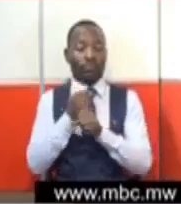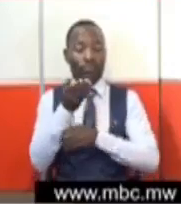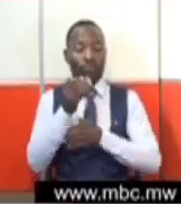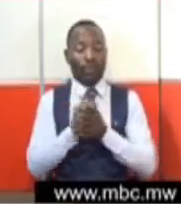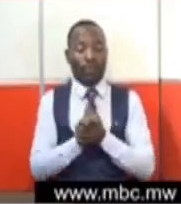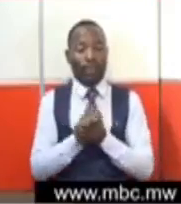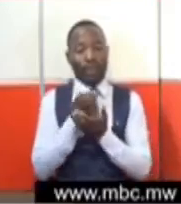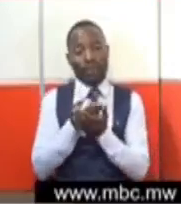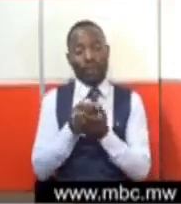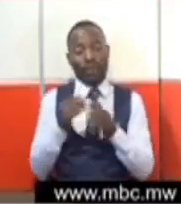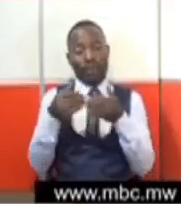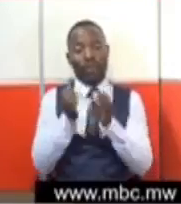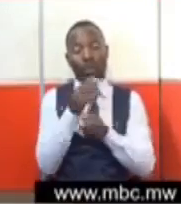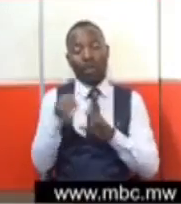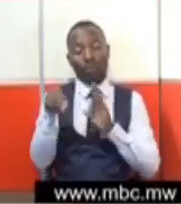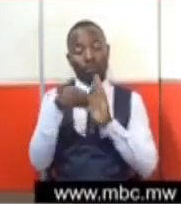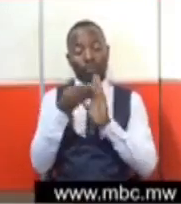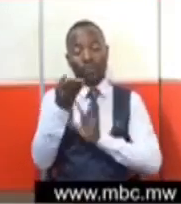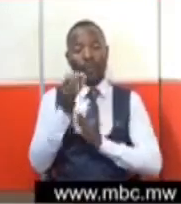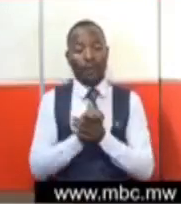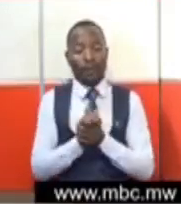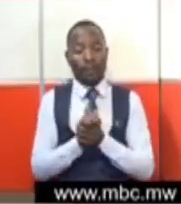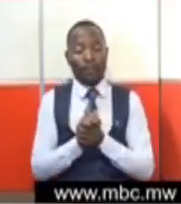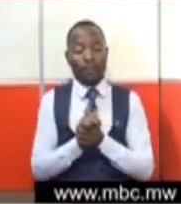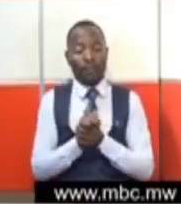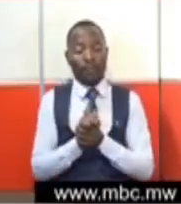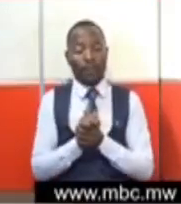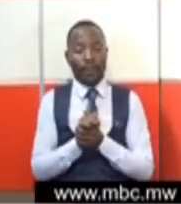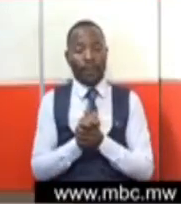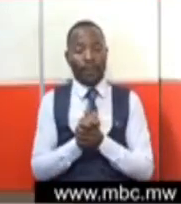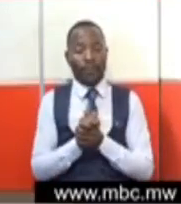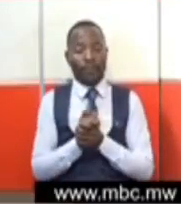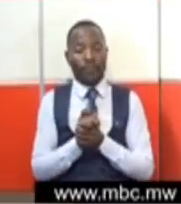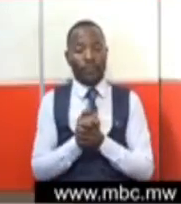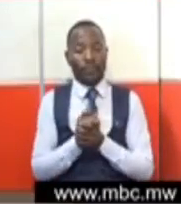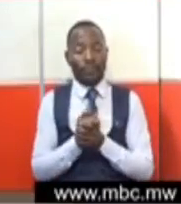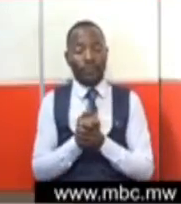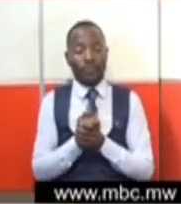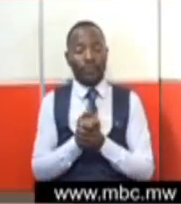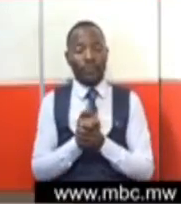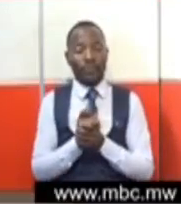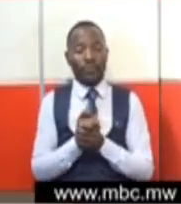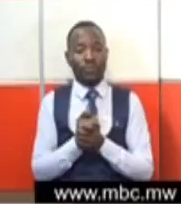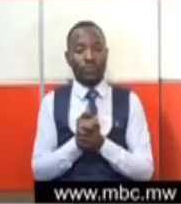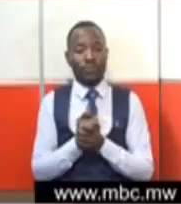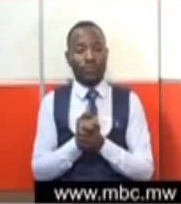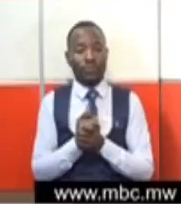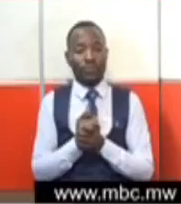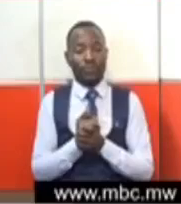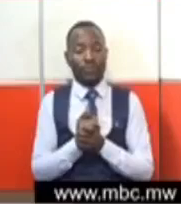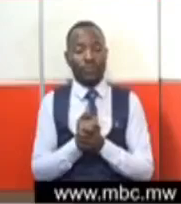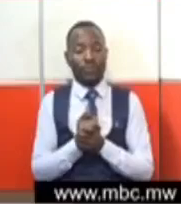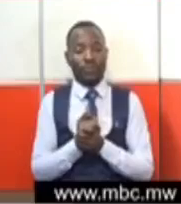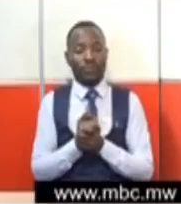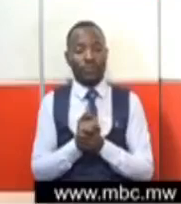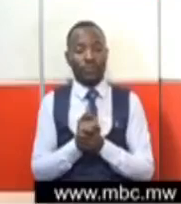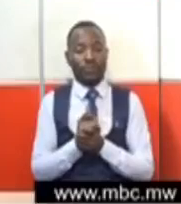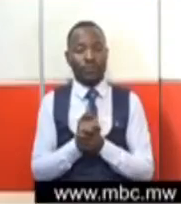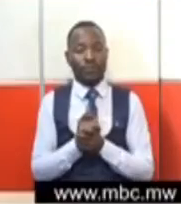has since asked other groups to learn from them. Joel Nkata has details in this report read by George